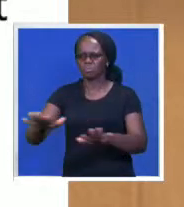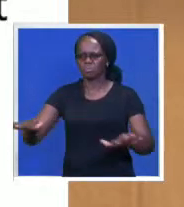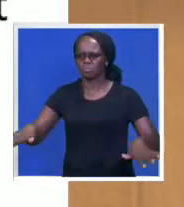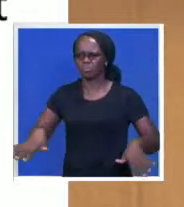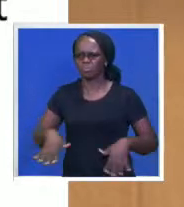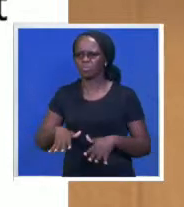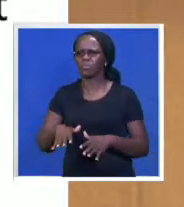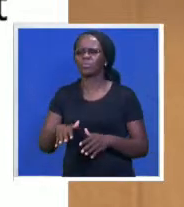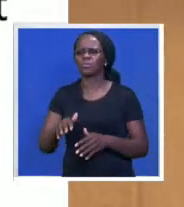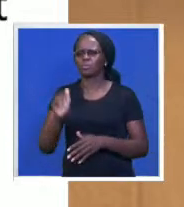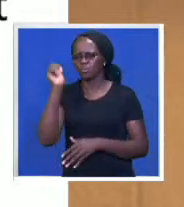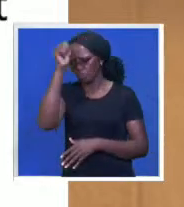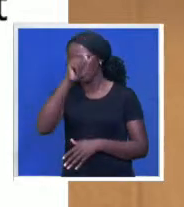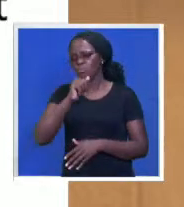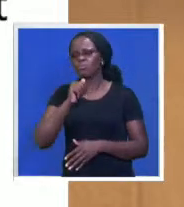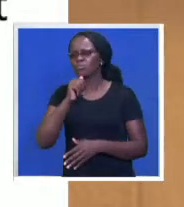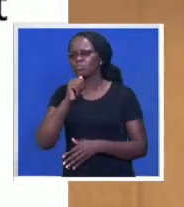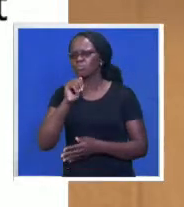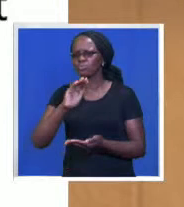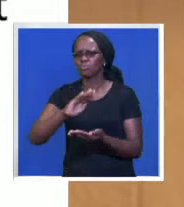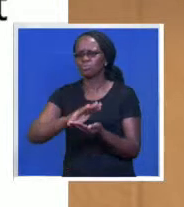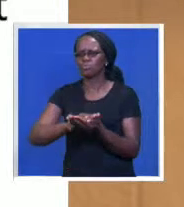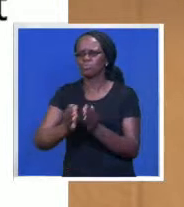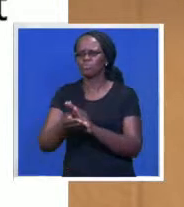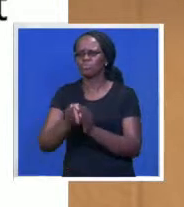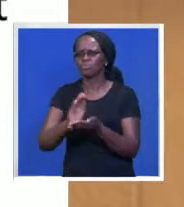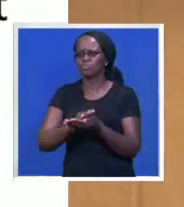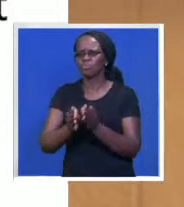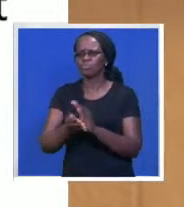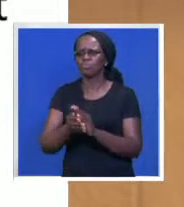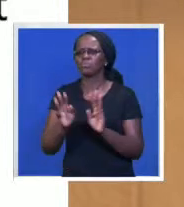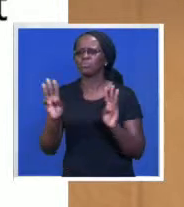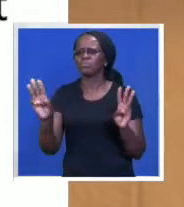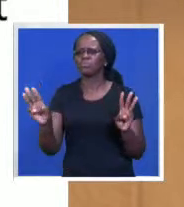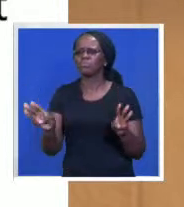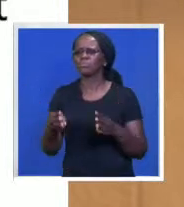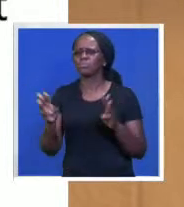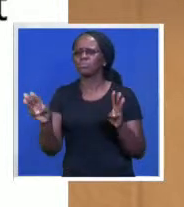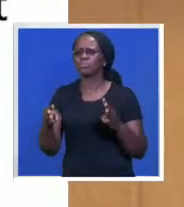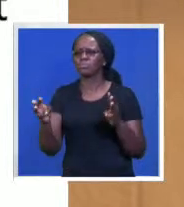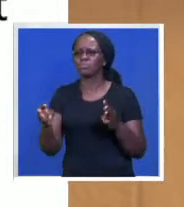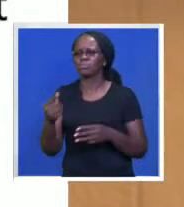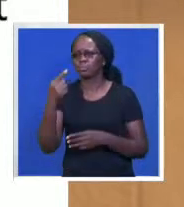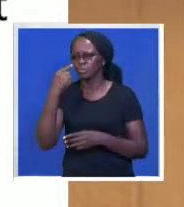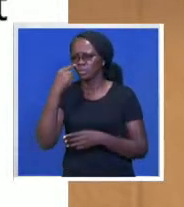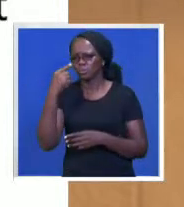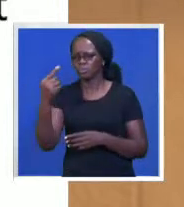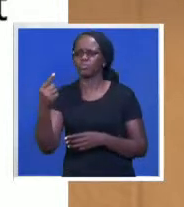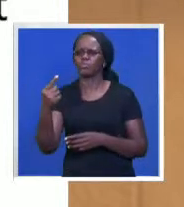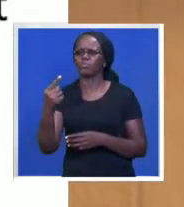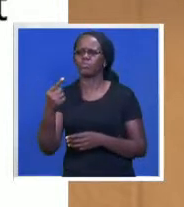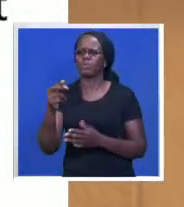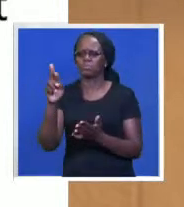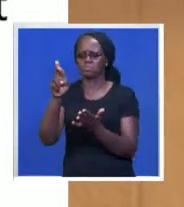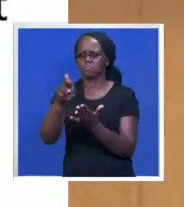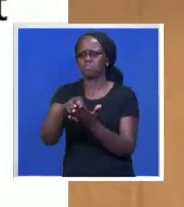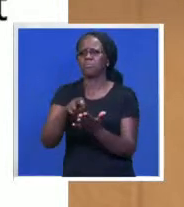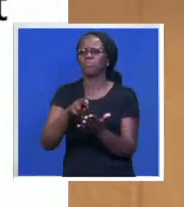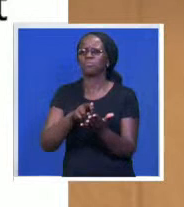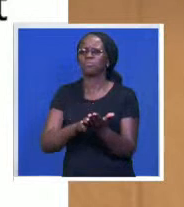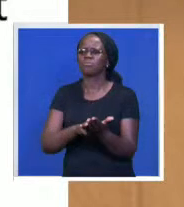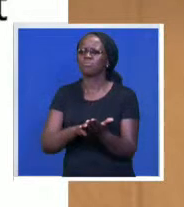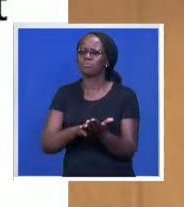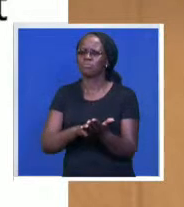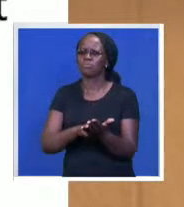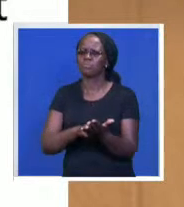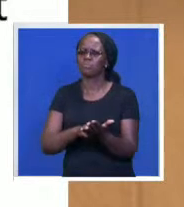and he said to them, fill the earth and subdue it, meaning overcome it, rule it, and everything that is on